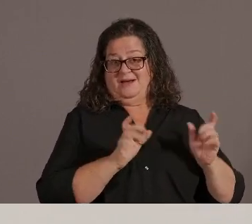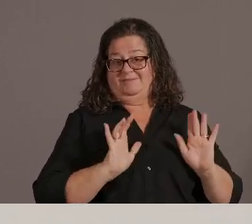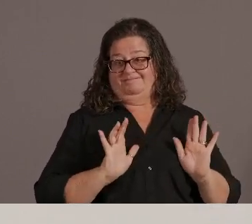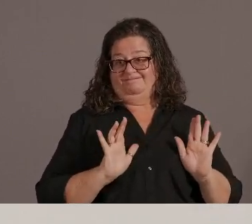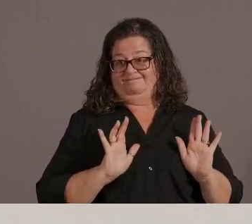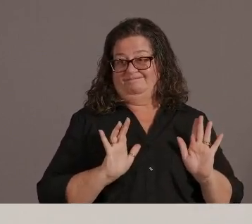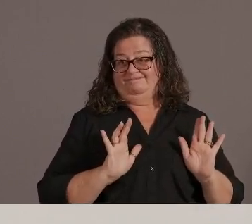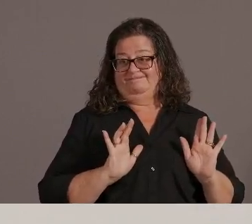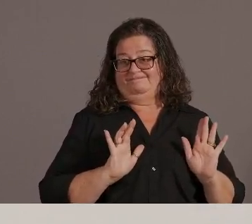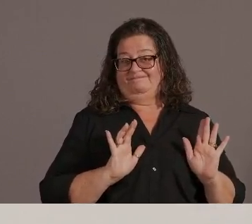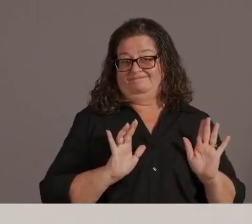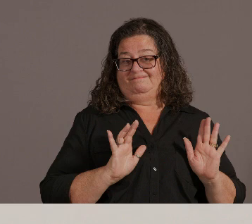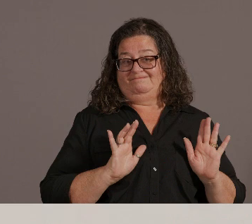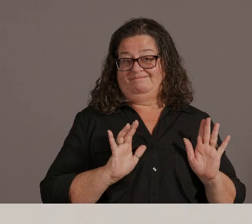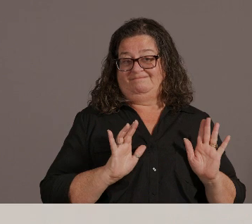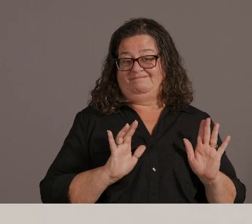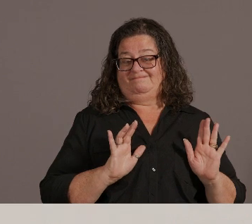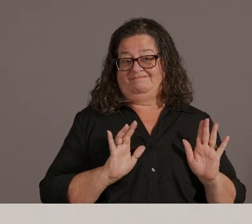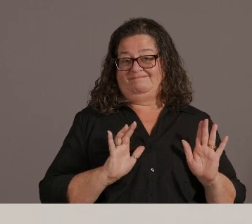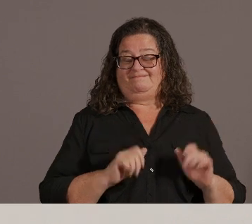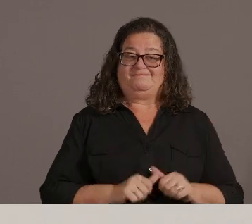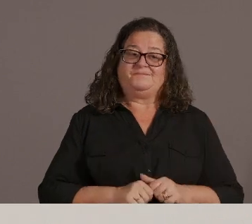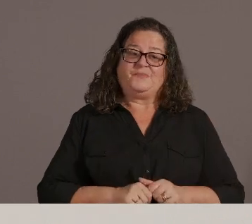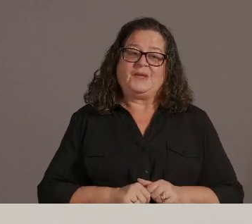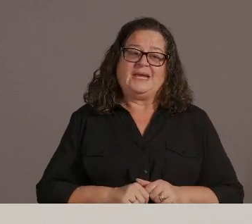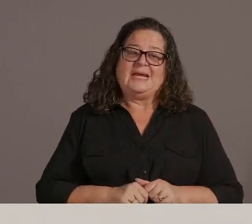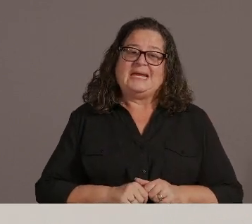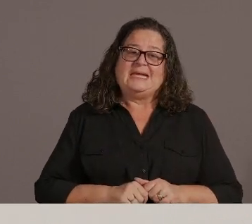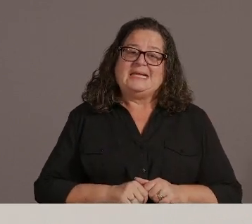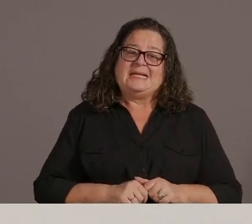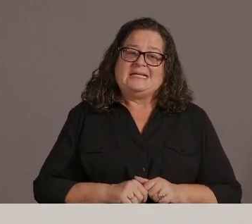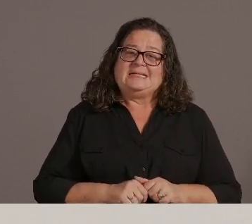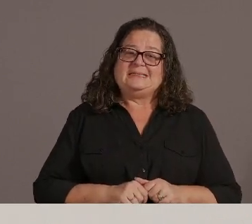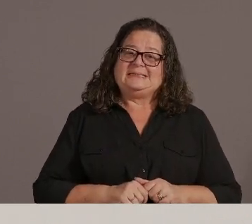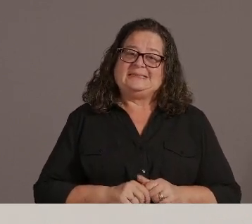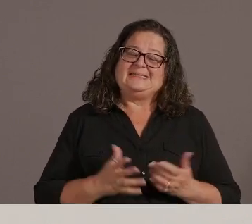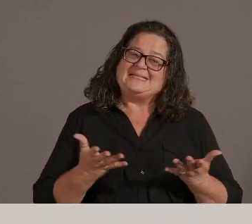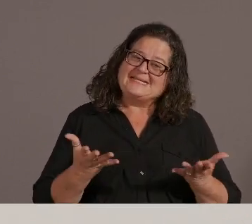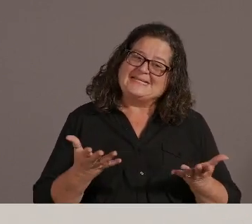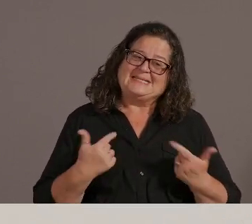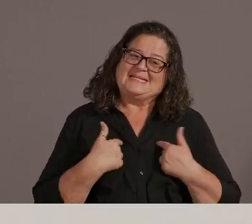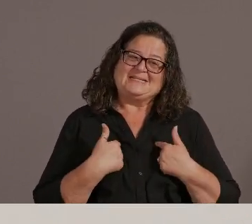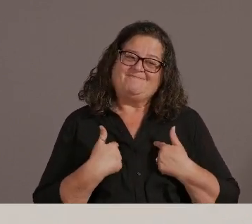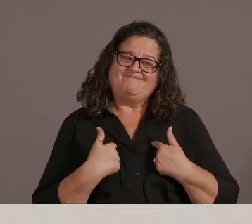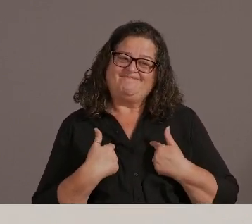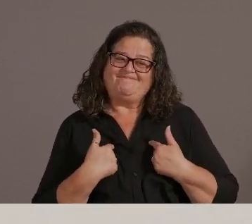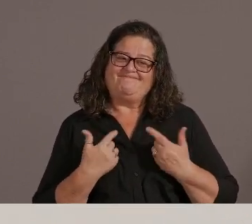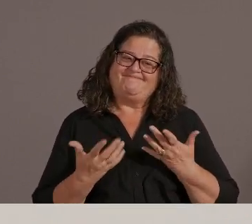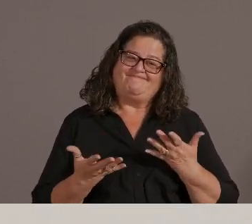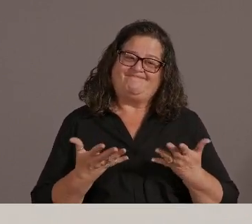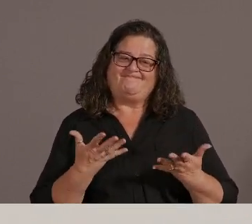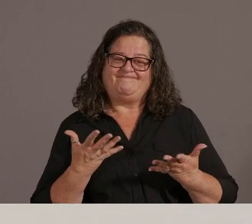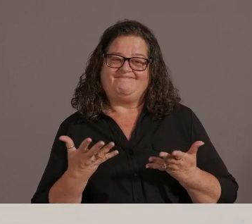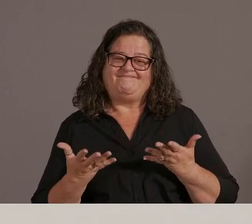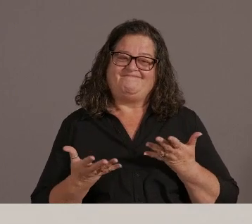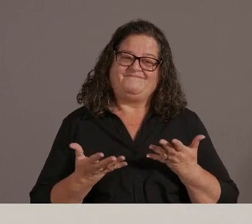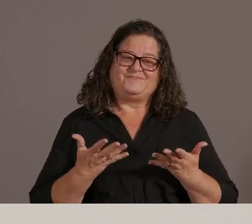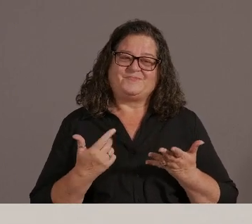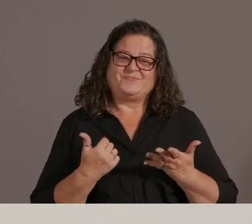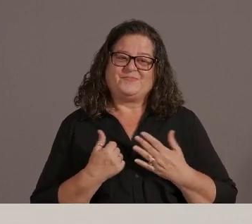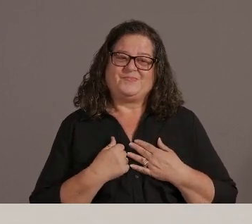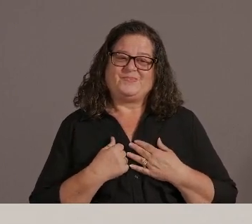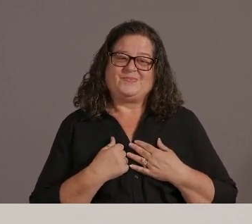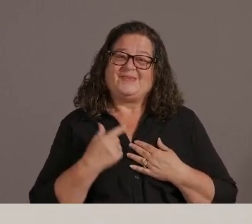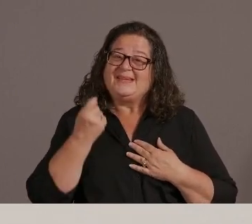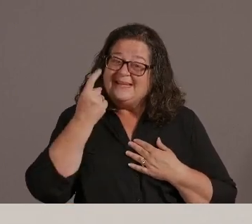Less hesitant to turn down additional doses when we're hearing that they may not stay additional doses, that they may come out of the state's